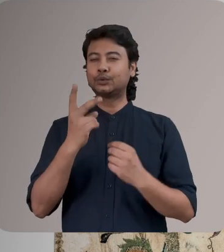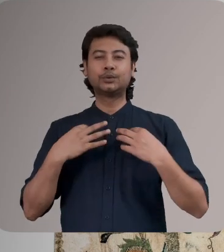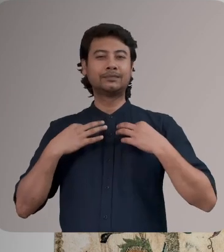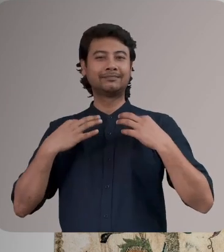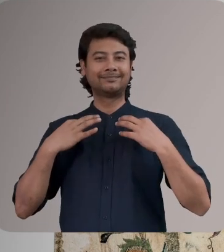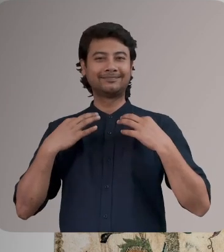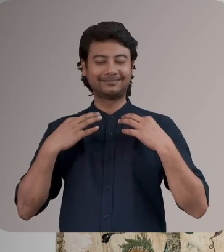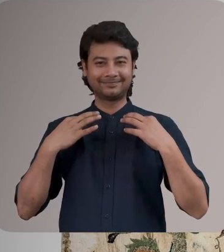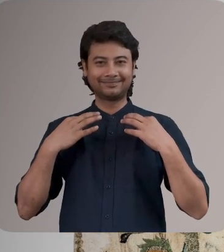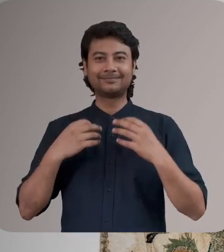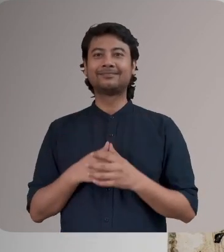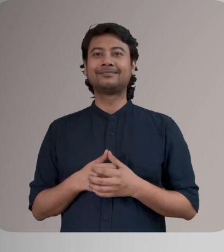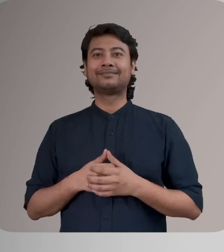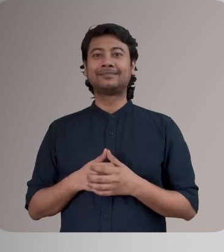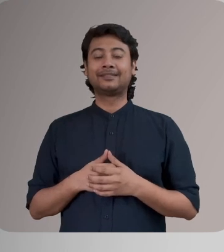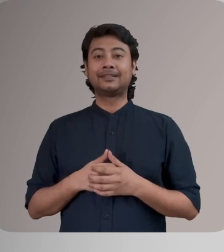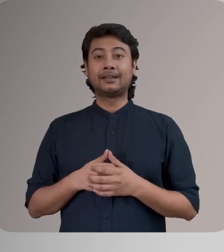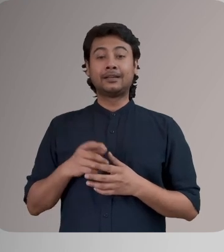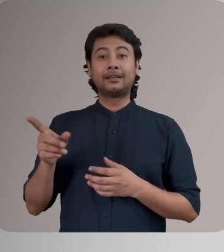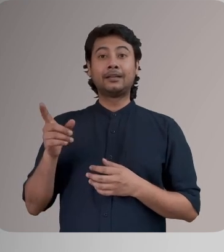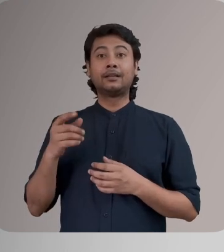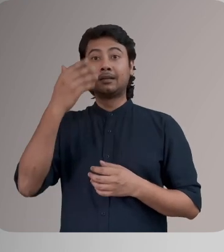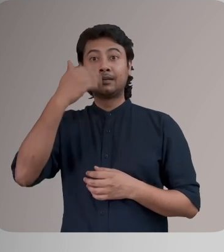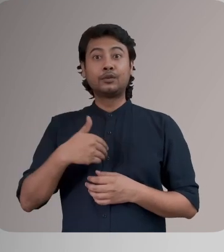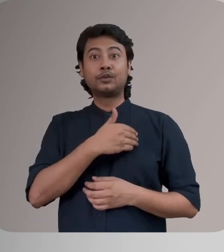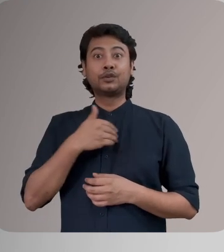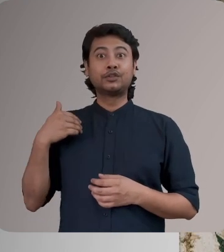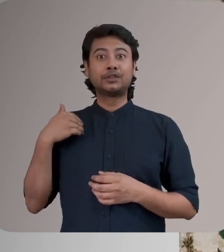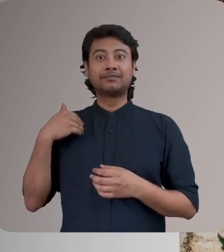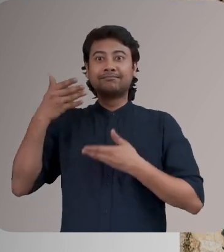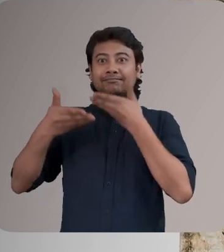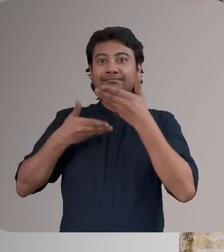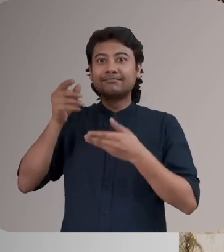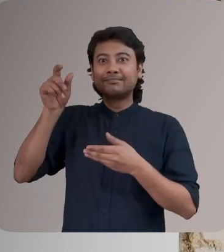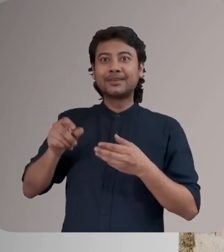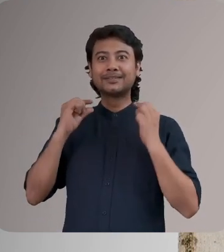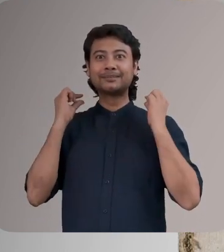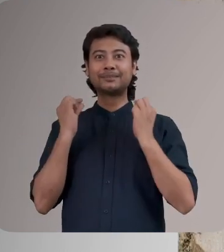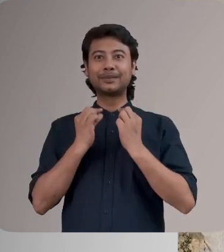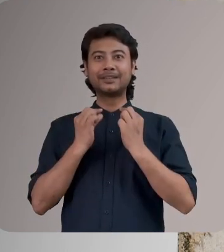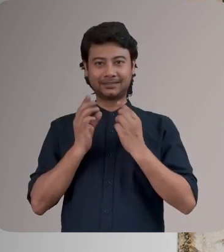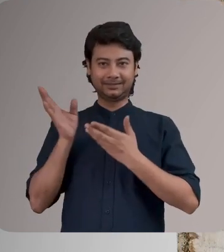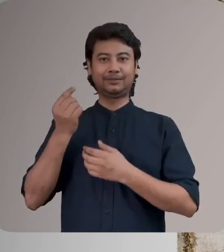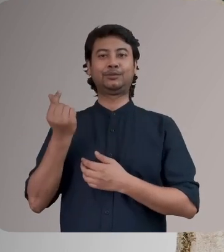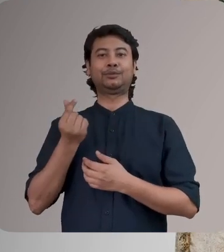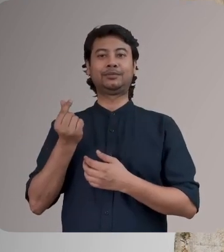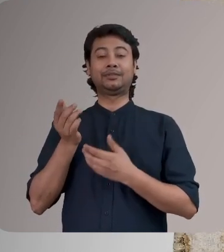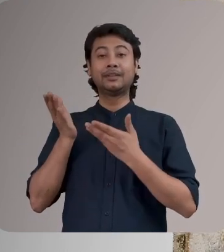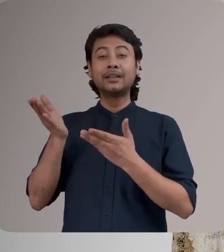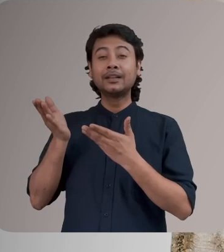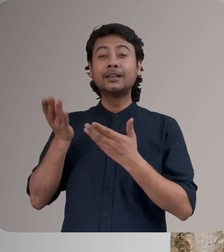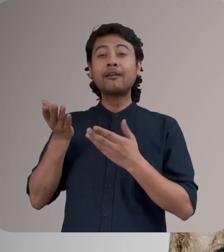take a look at these two objects. One is a chasuble, which is an outer garment worn by Christian priests during